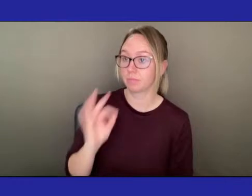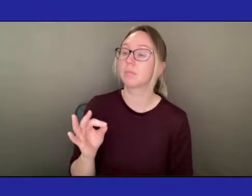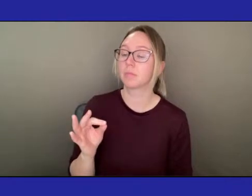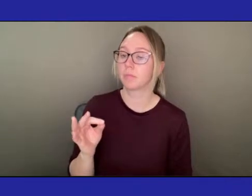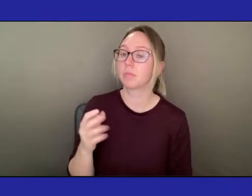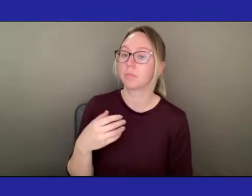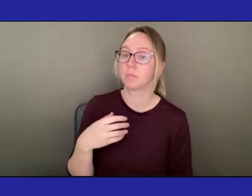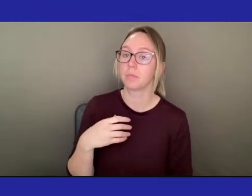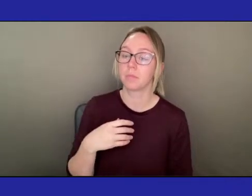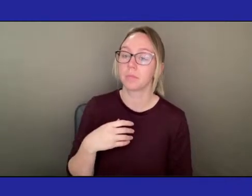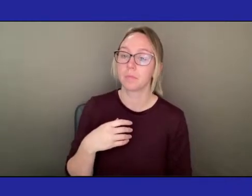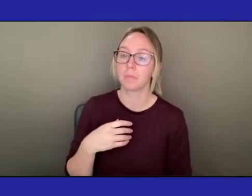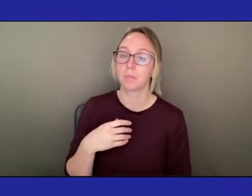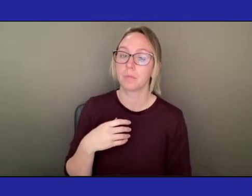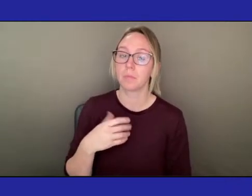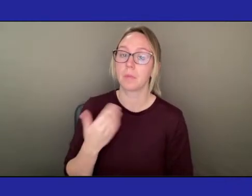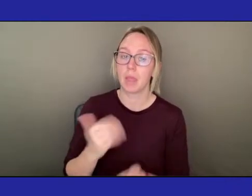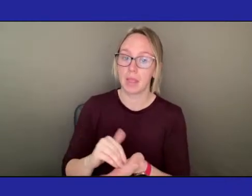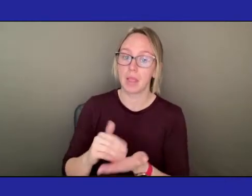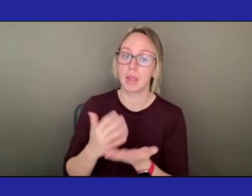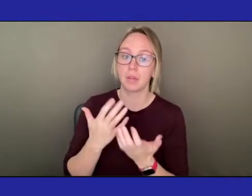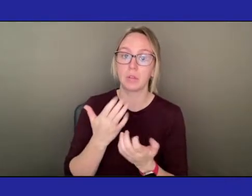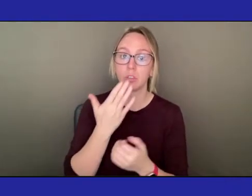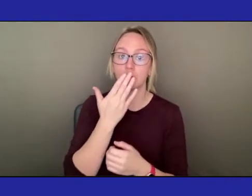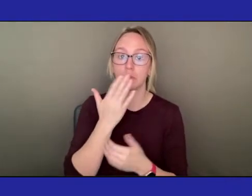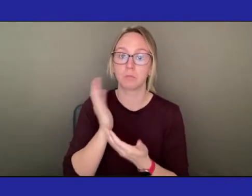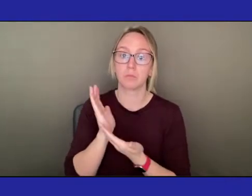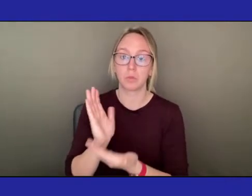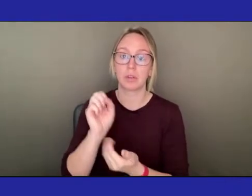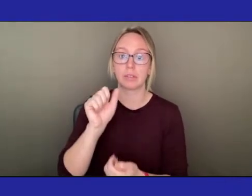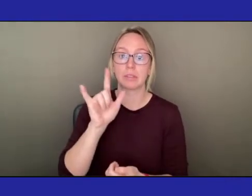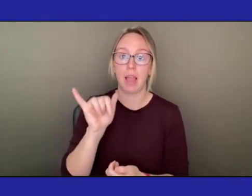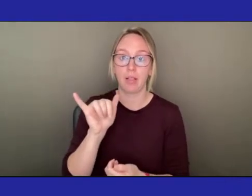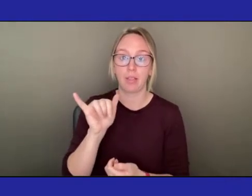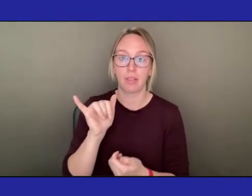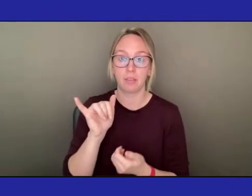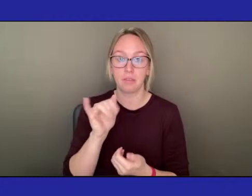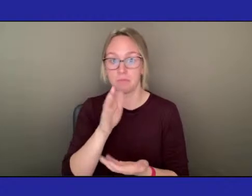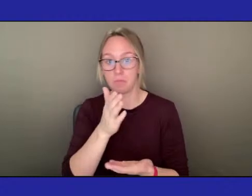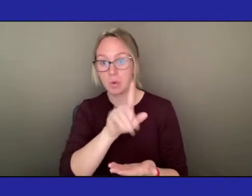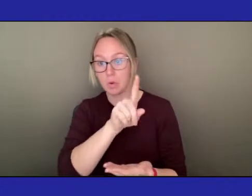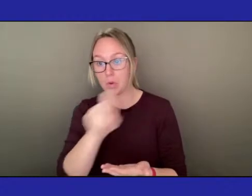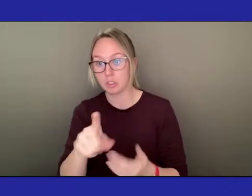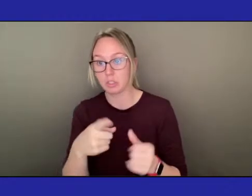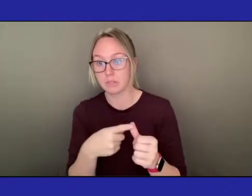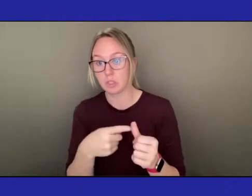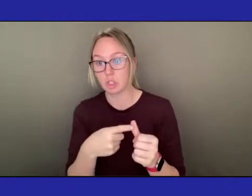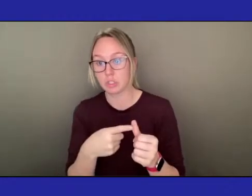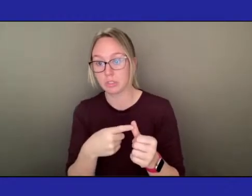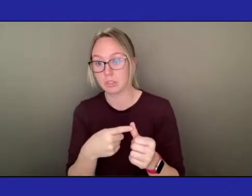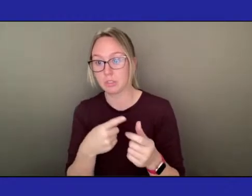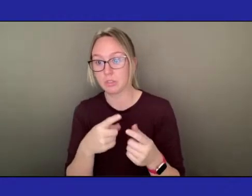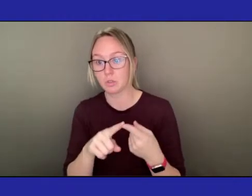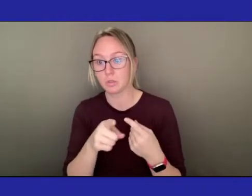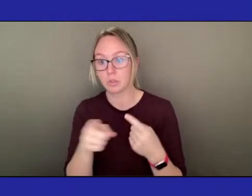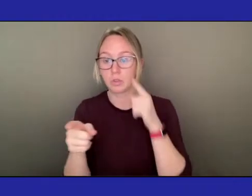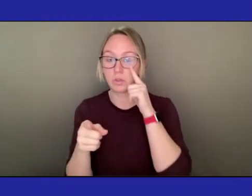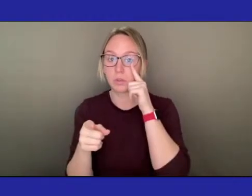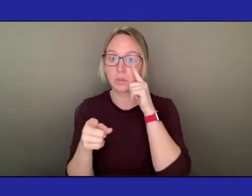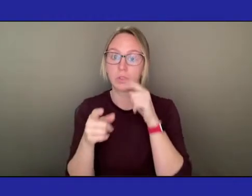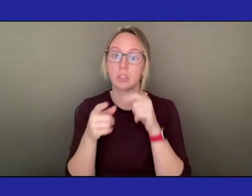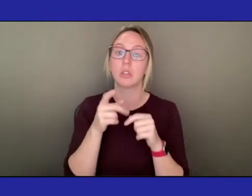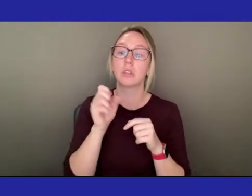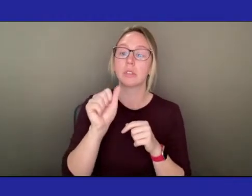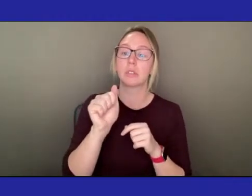bring first Sally Hernandez-Pineto's questions to you, and then we'll open up to the others. But she had some specific